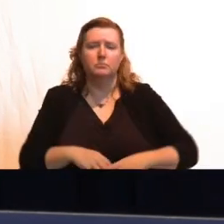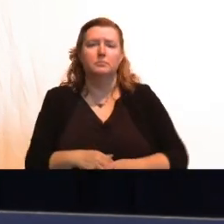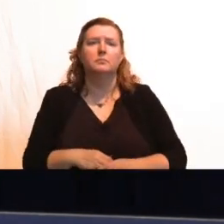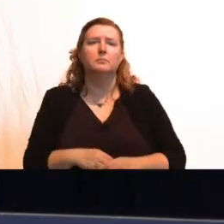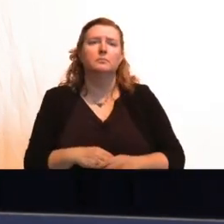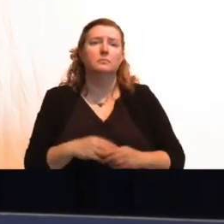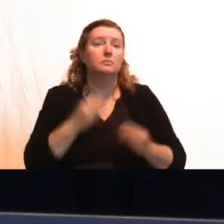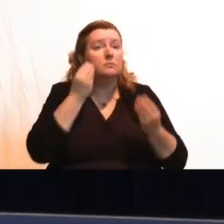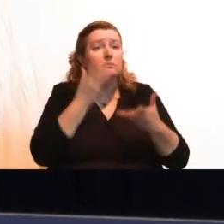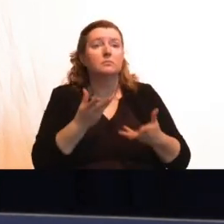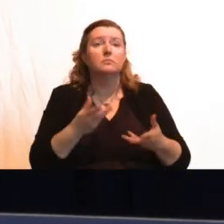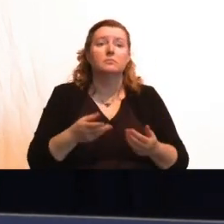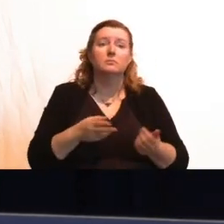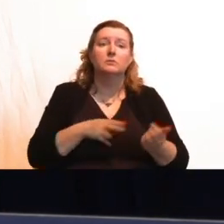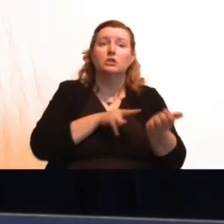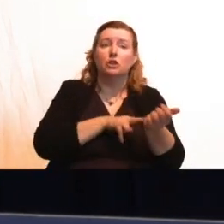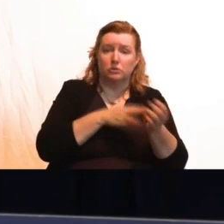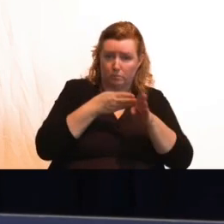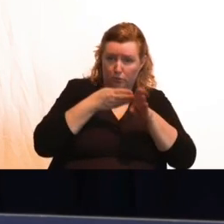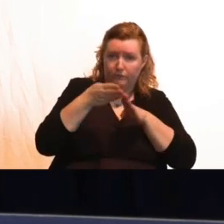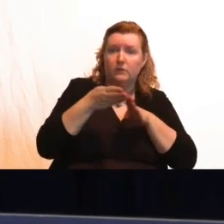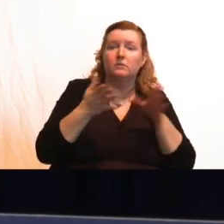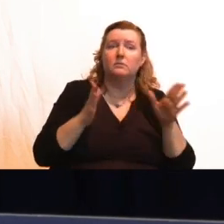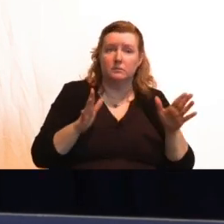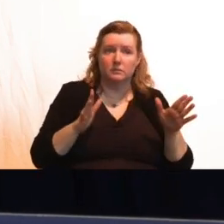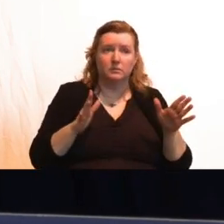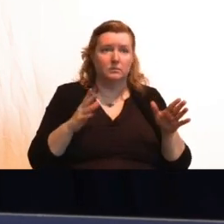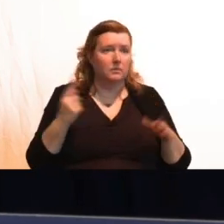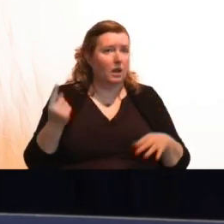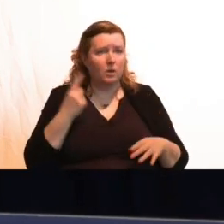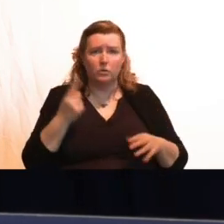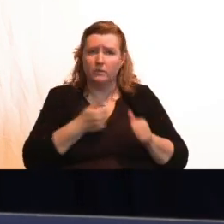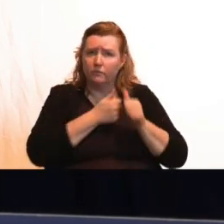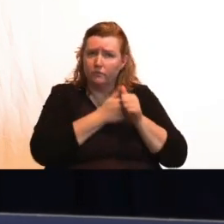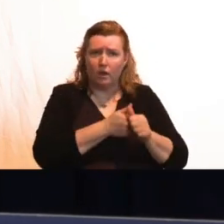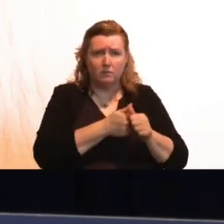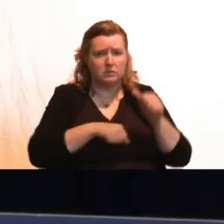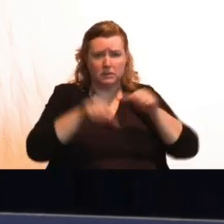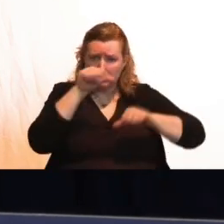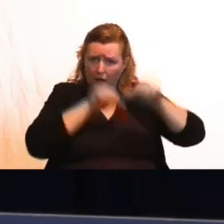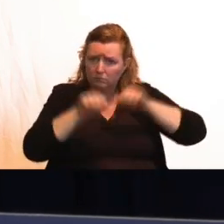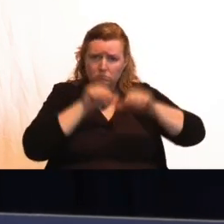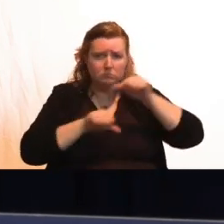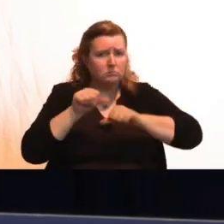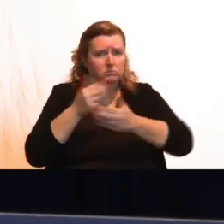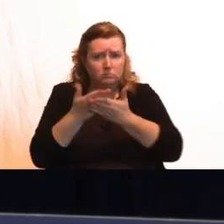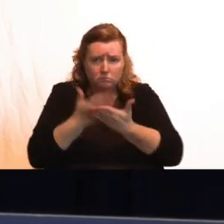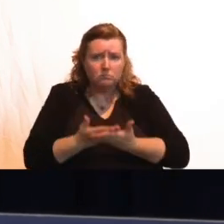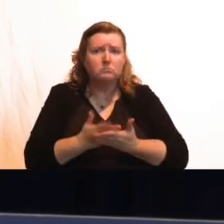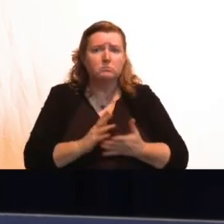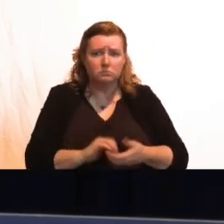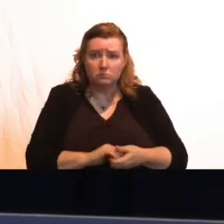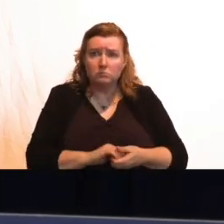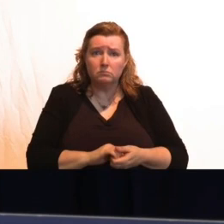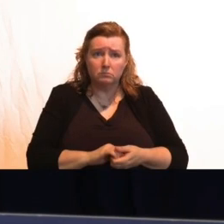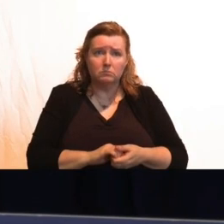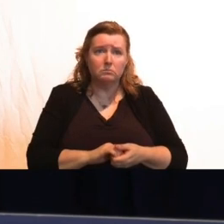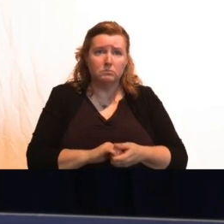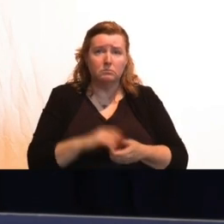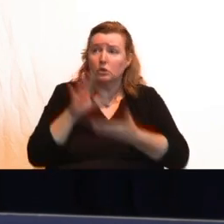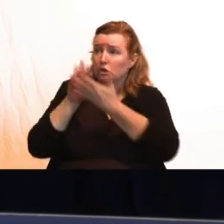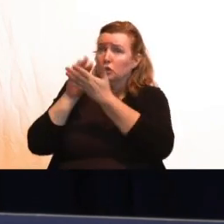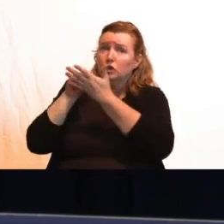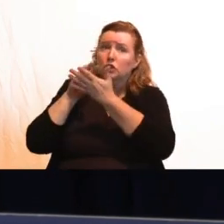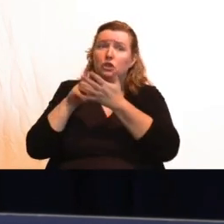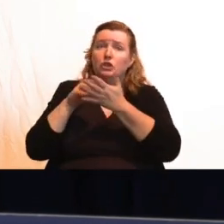study that moves that science from the classroom to the bedside, into the communities, and most importantly,